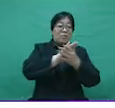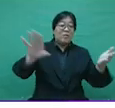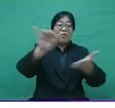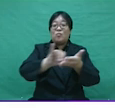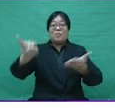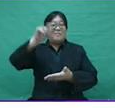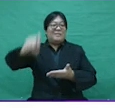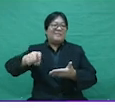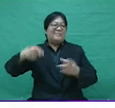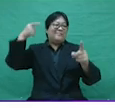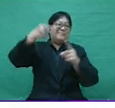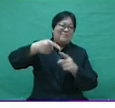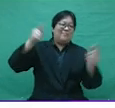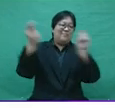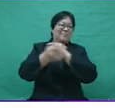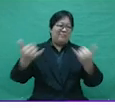security institutions had to work.